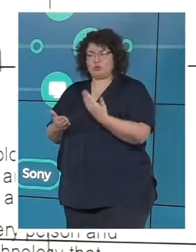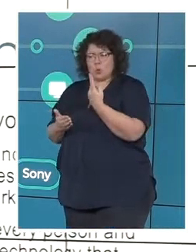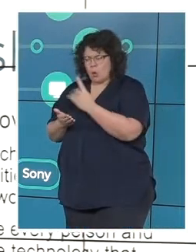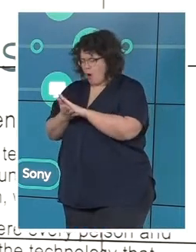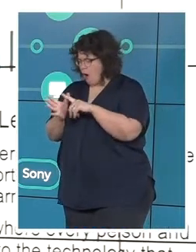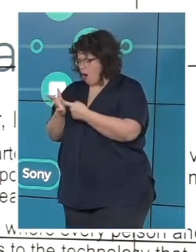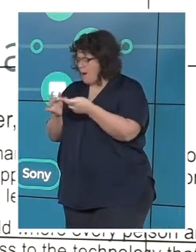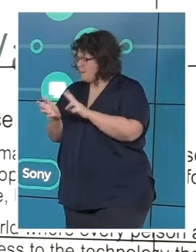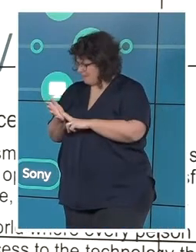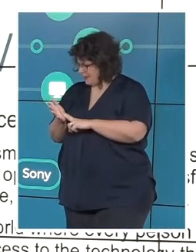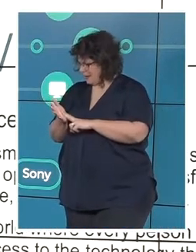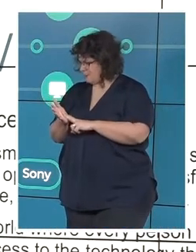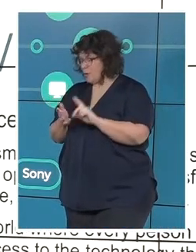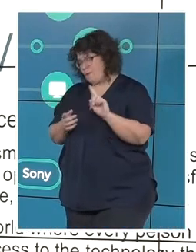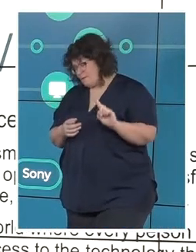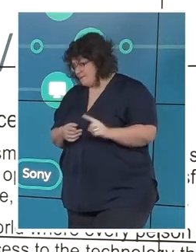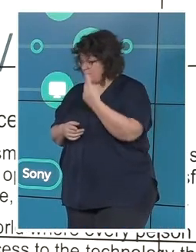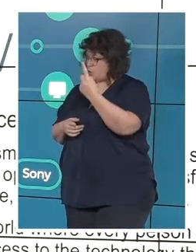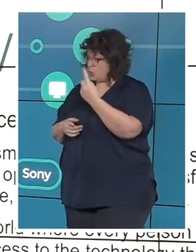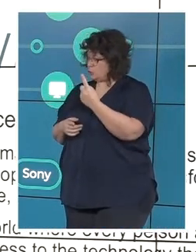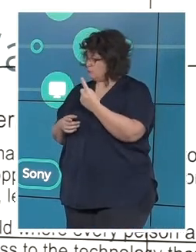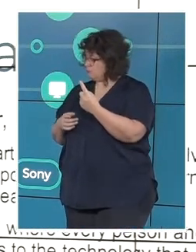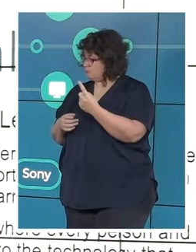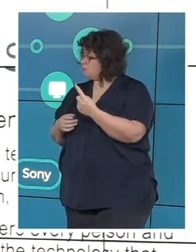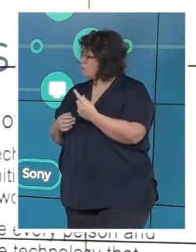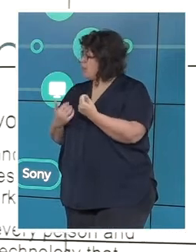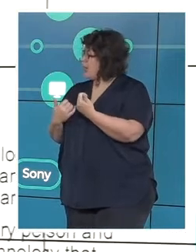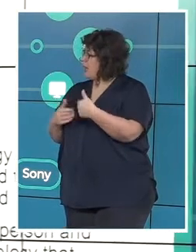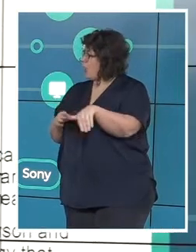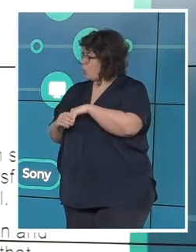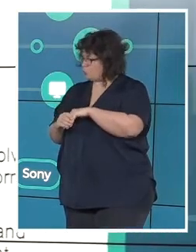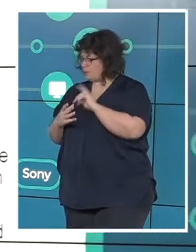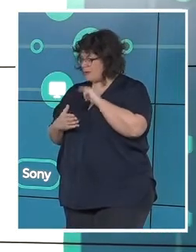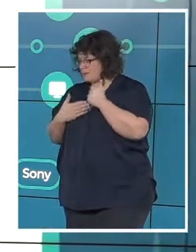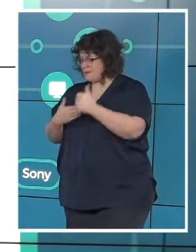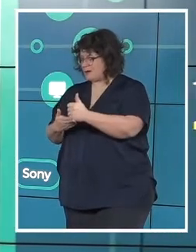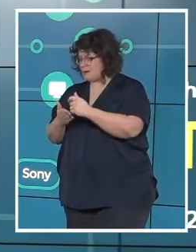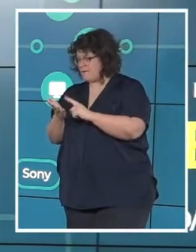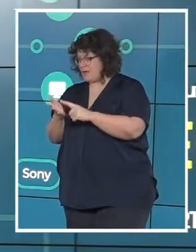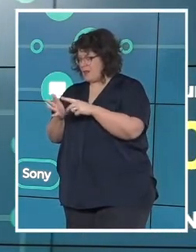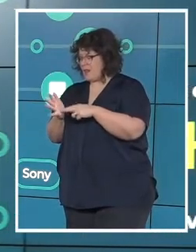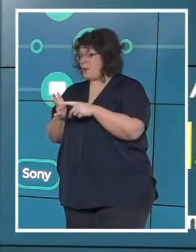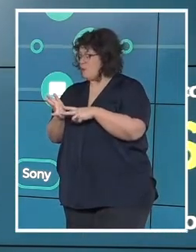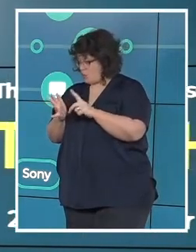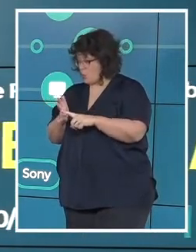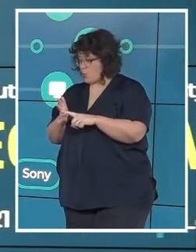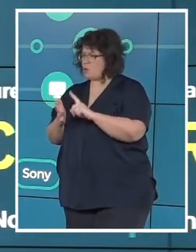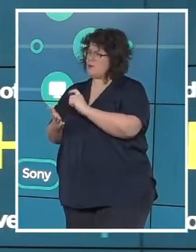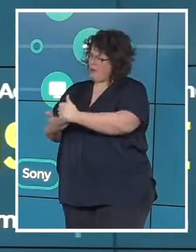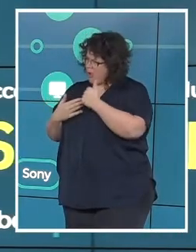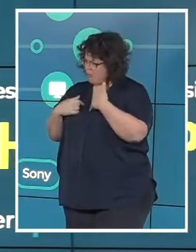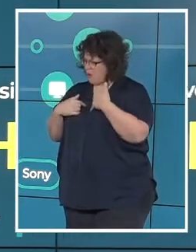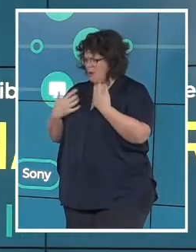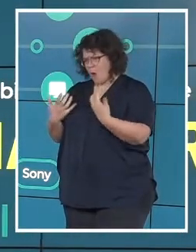inclusion advisor for Lenovo, to really help us change how we think about inclusion and